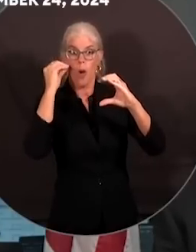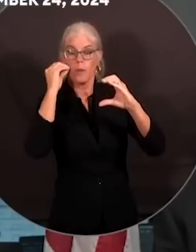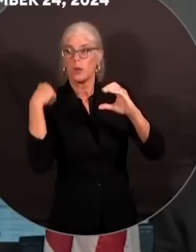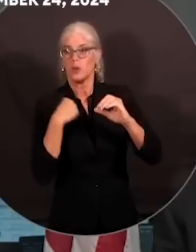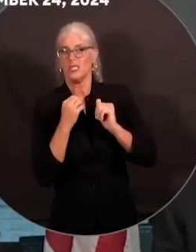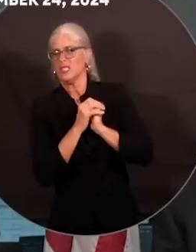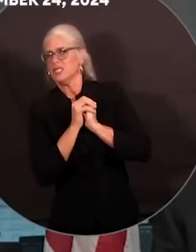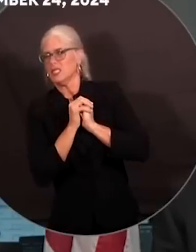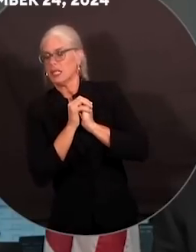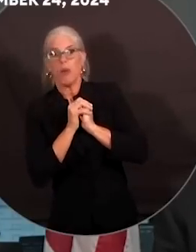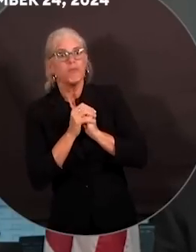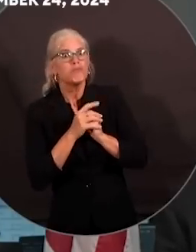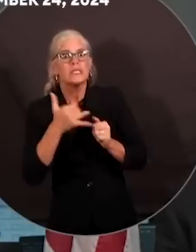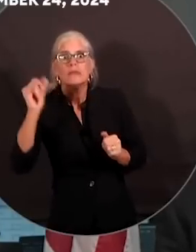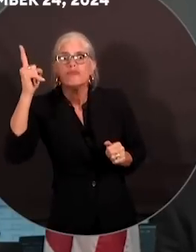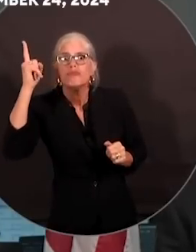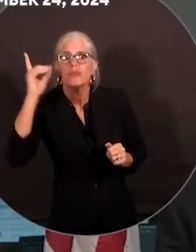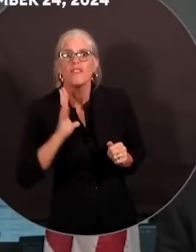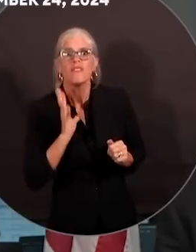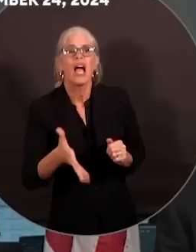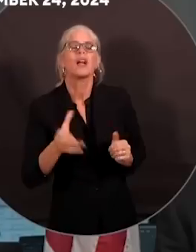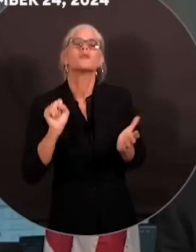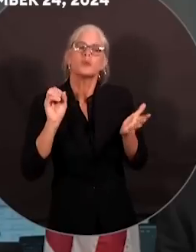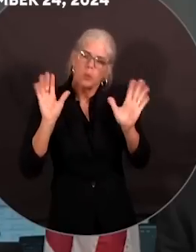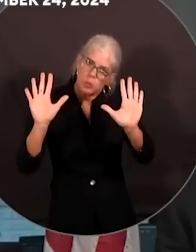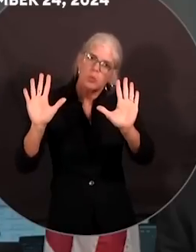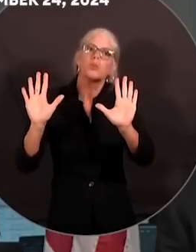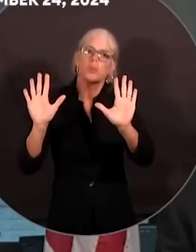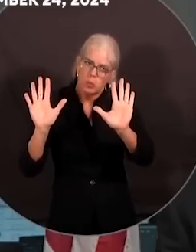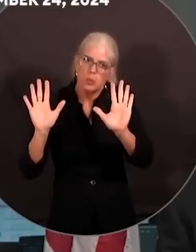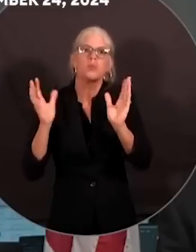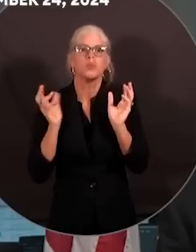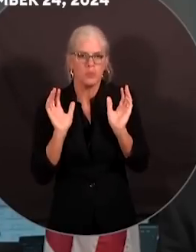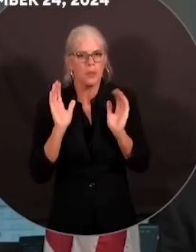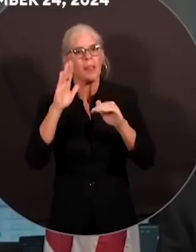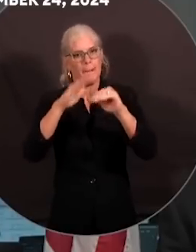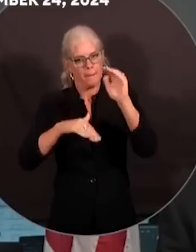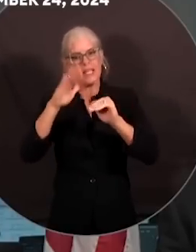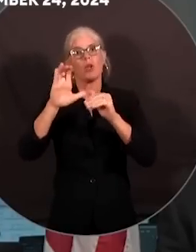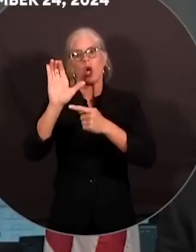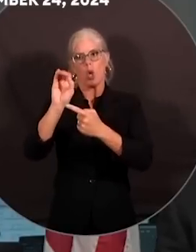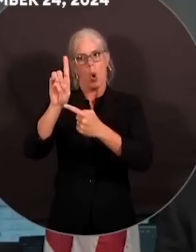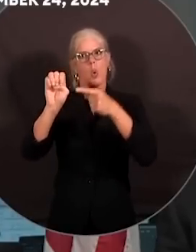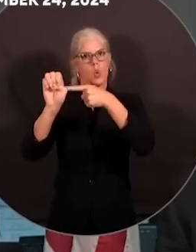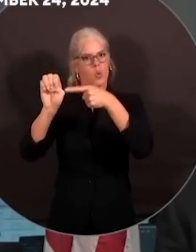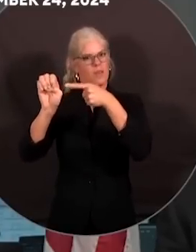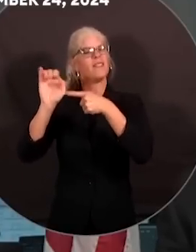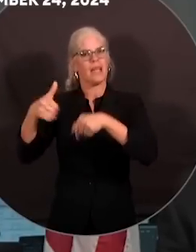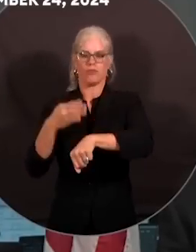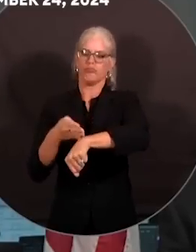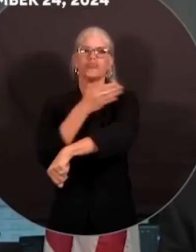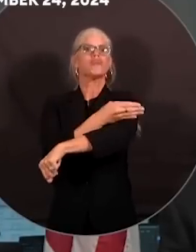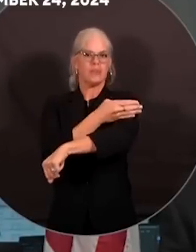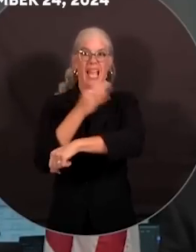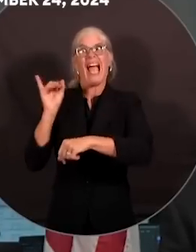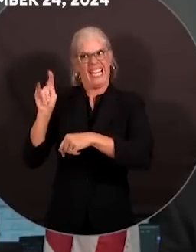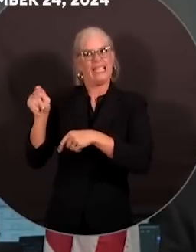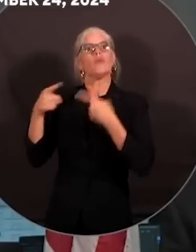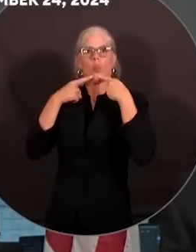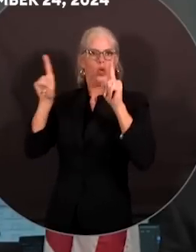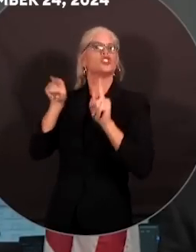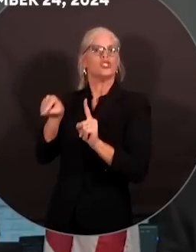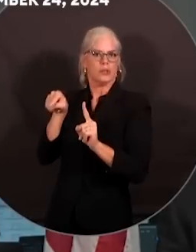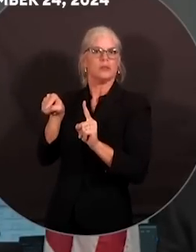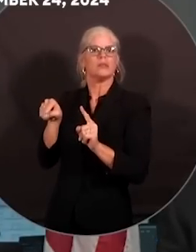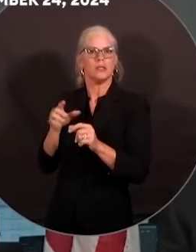what people have seen. They've seen how this the building code has really, I think, worked. I think most of the damage that we've